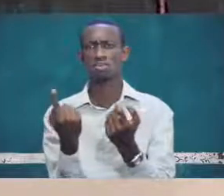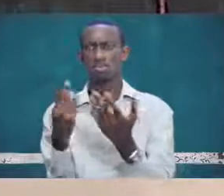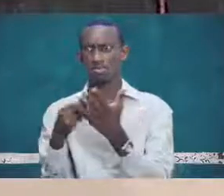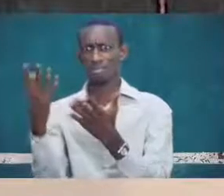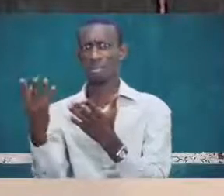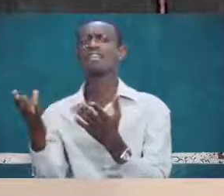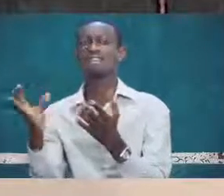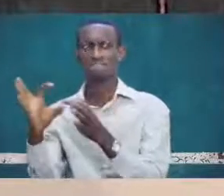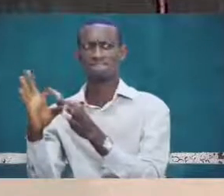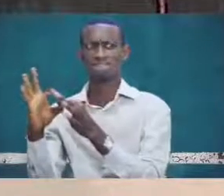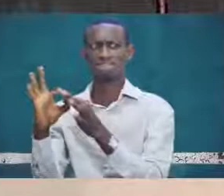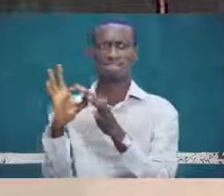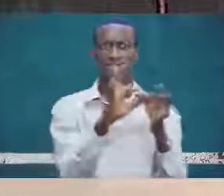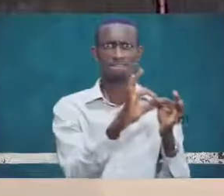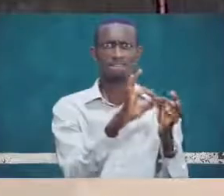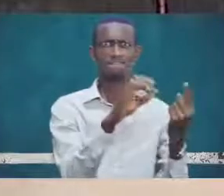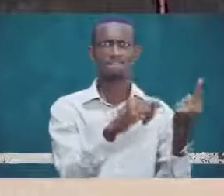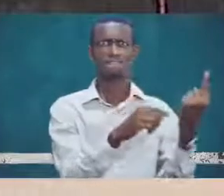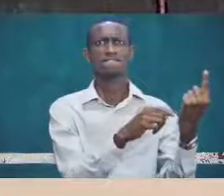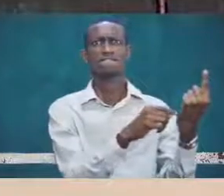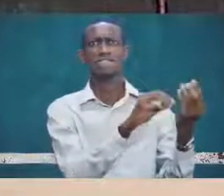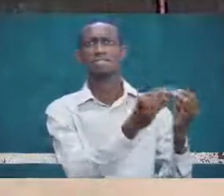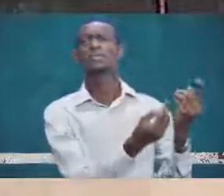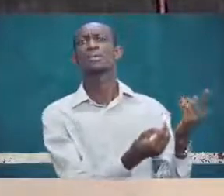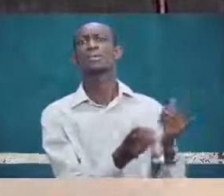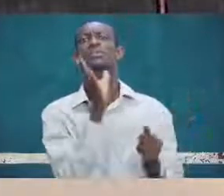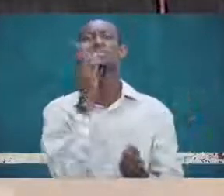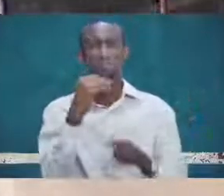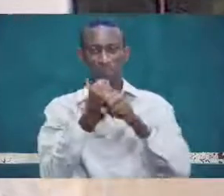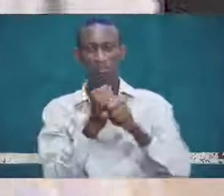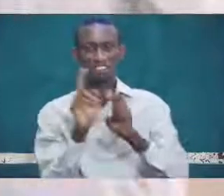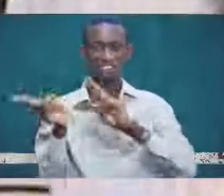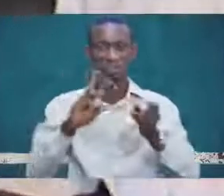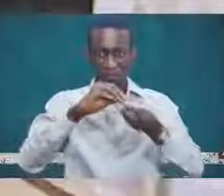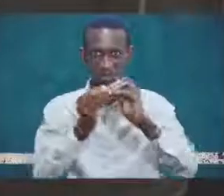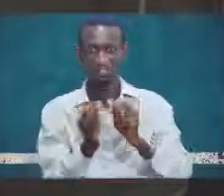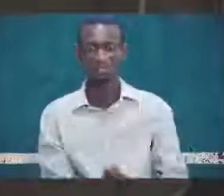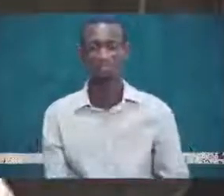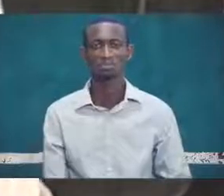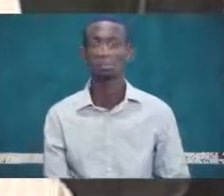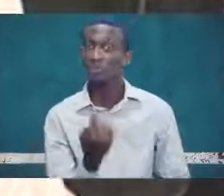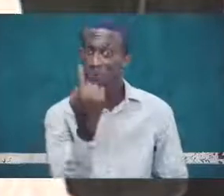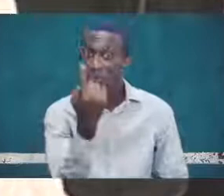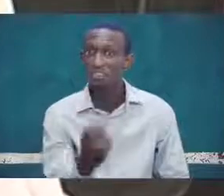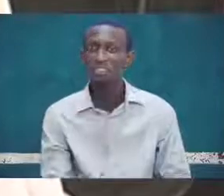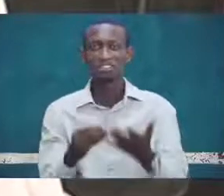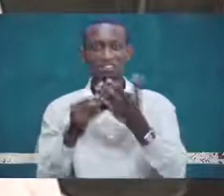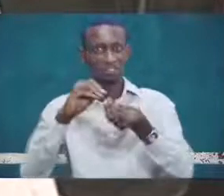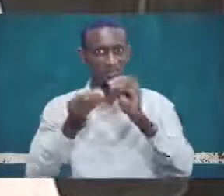together the two constants. Let's assume, as usual in mathematics, let's say one amount is y,